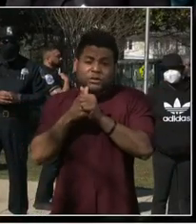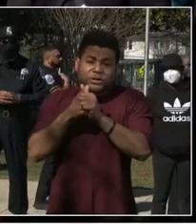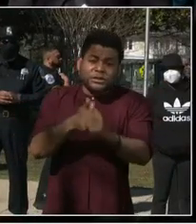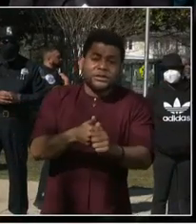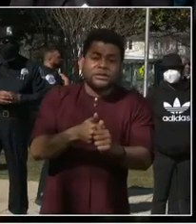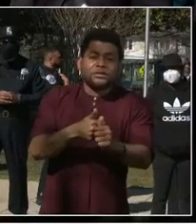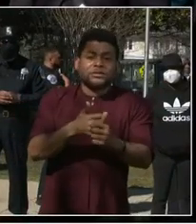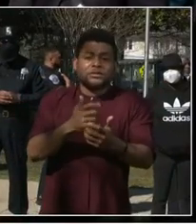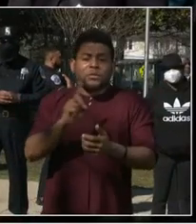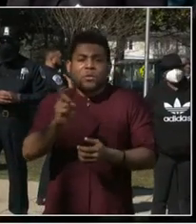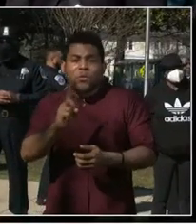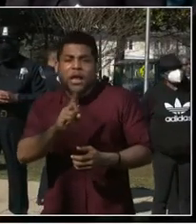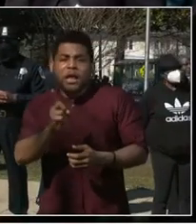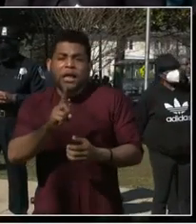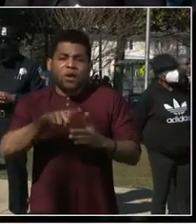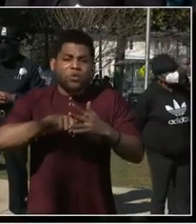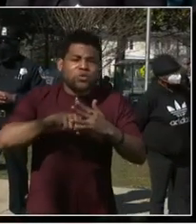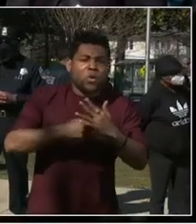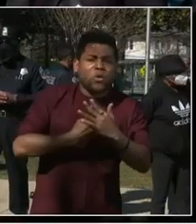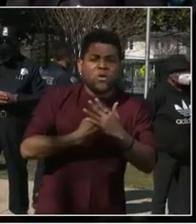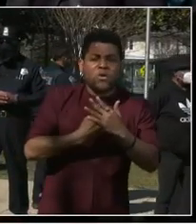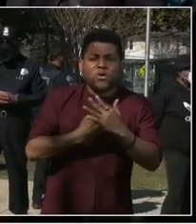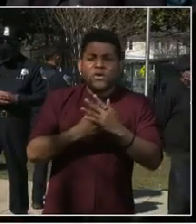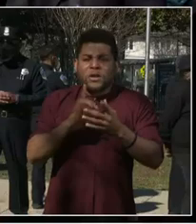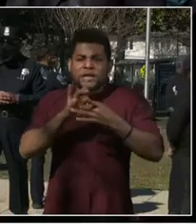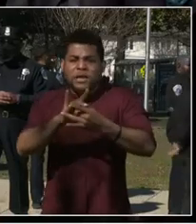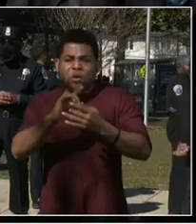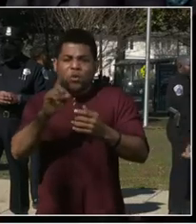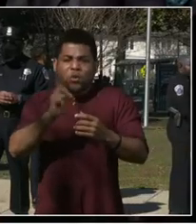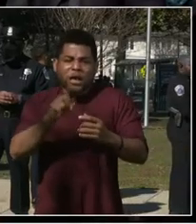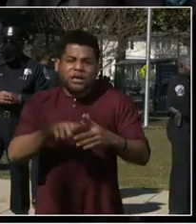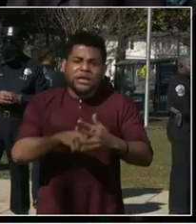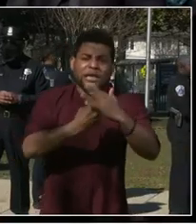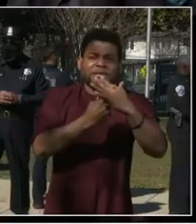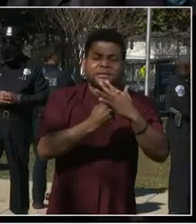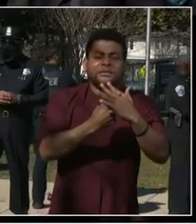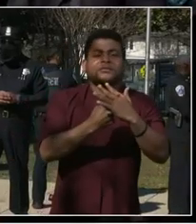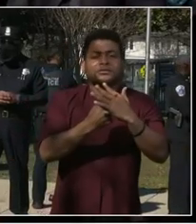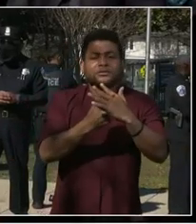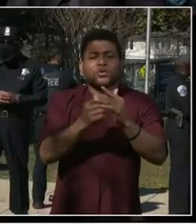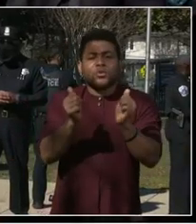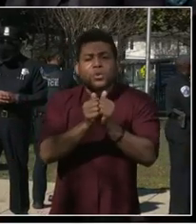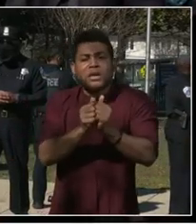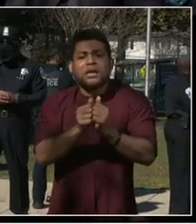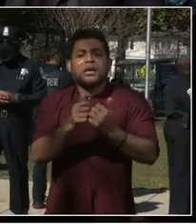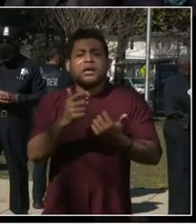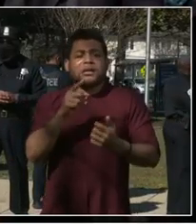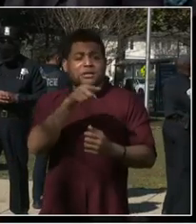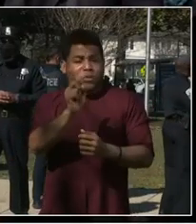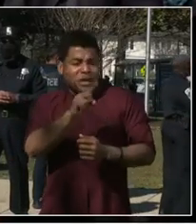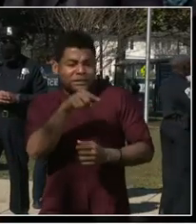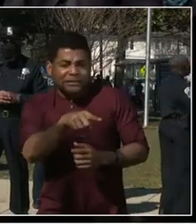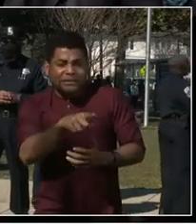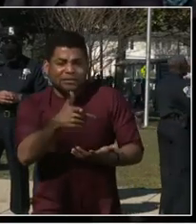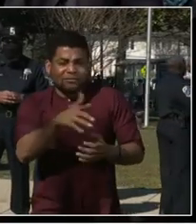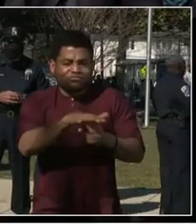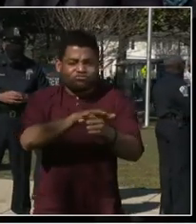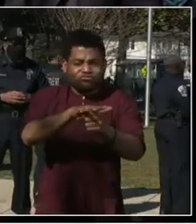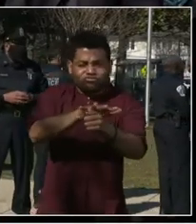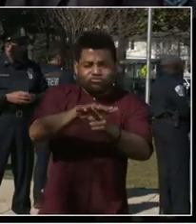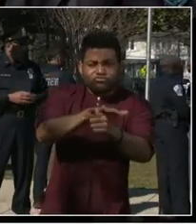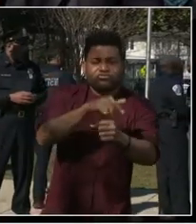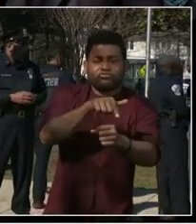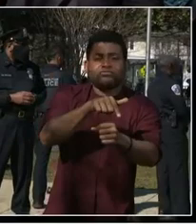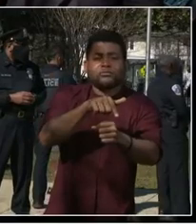to kind of link up where these crimes occurred with where he was. Like I said, I think there's substantial